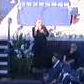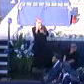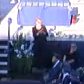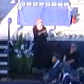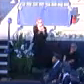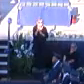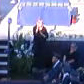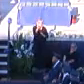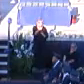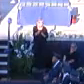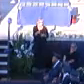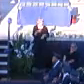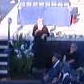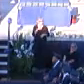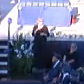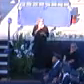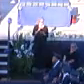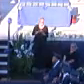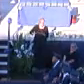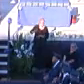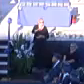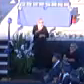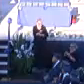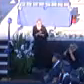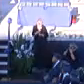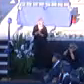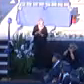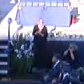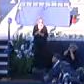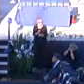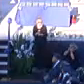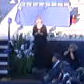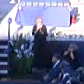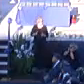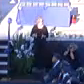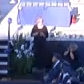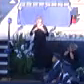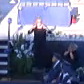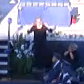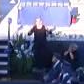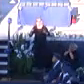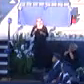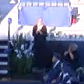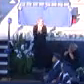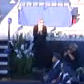become. Hardworking college students, successful employees, loving husbands and